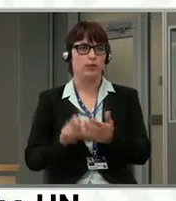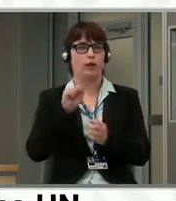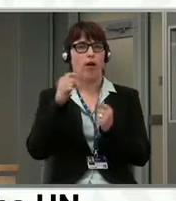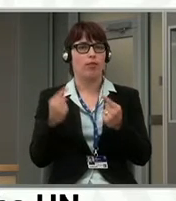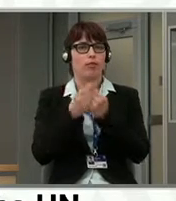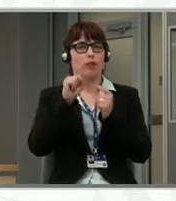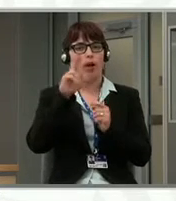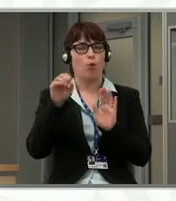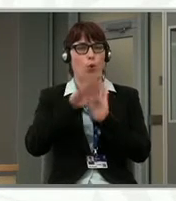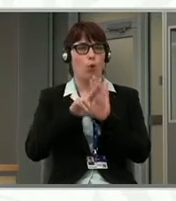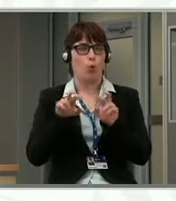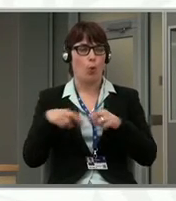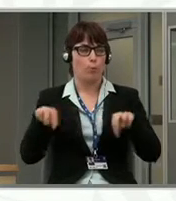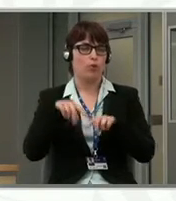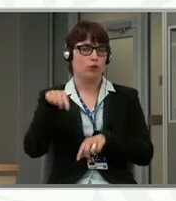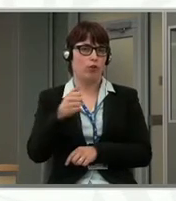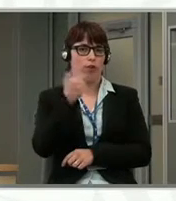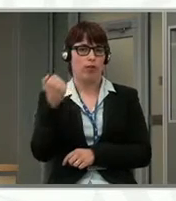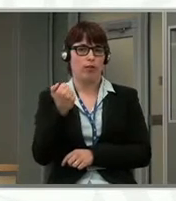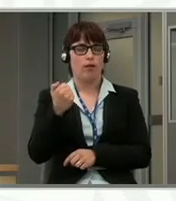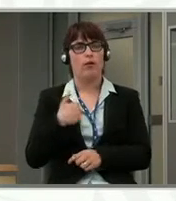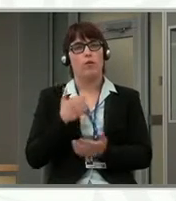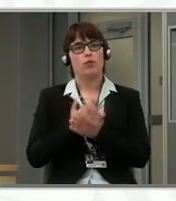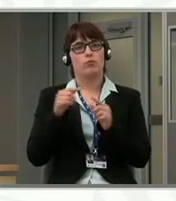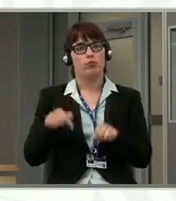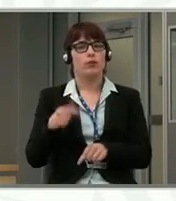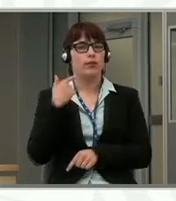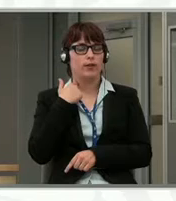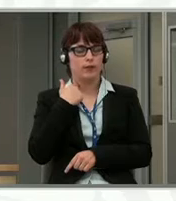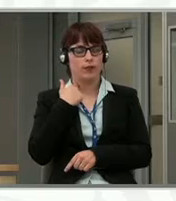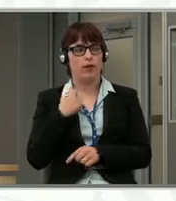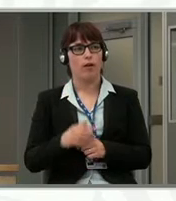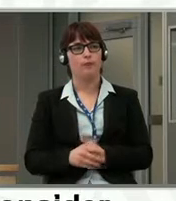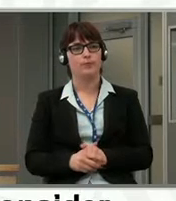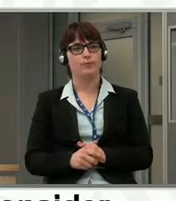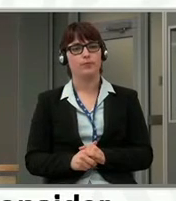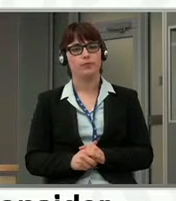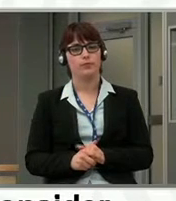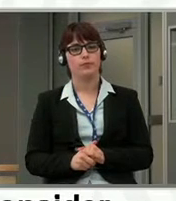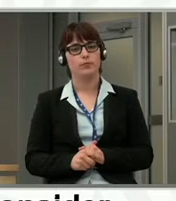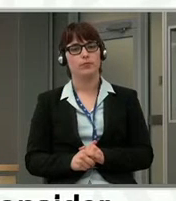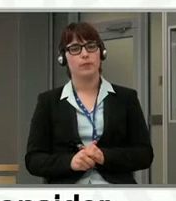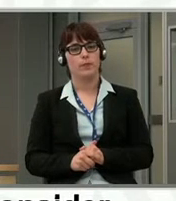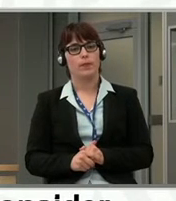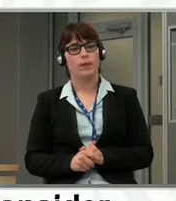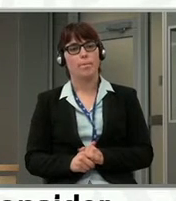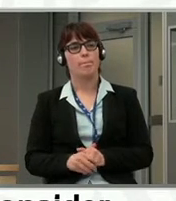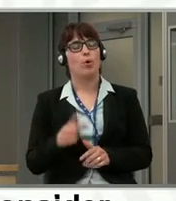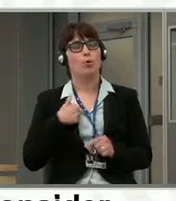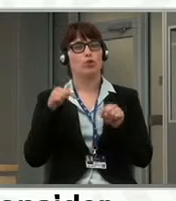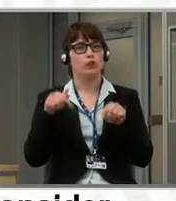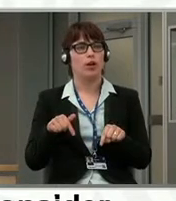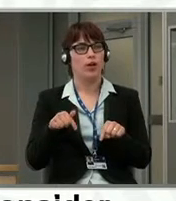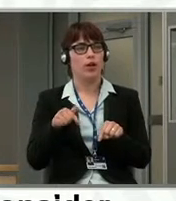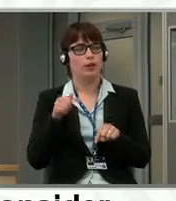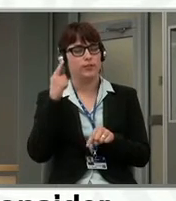We are here in Riga, where one can consider that Riga is a very important city, and it's